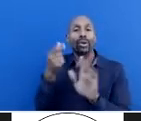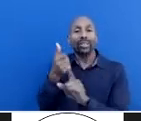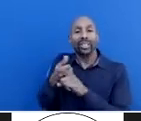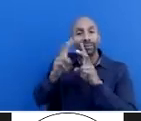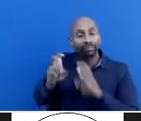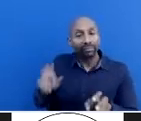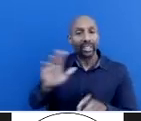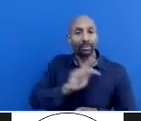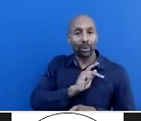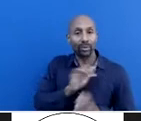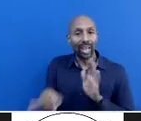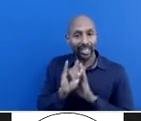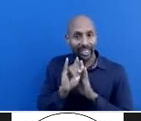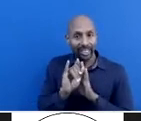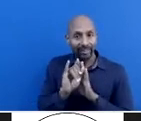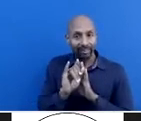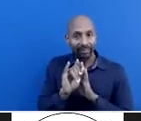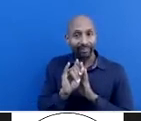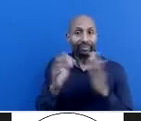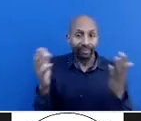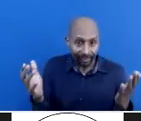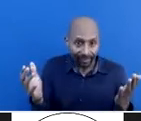That trade, which brought